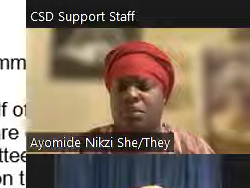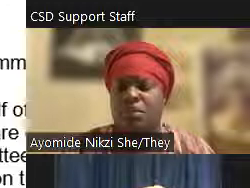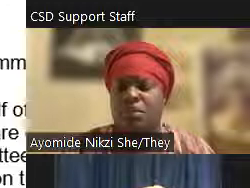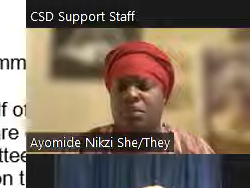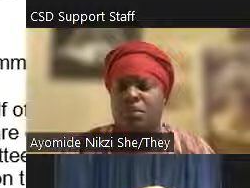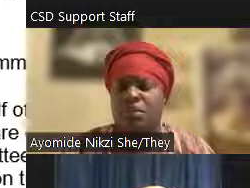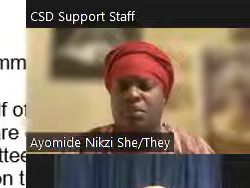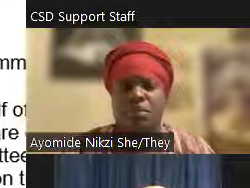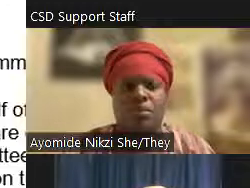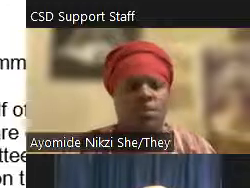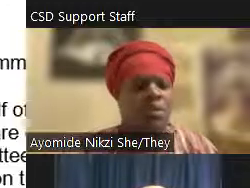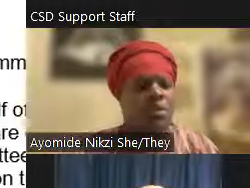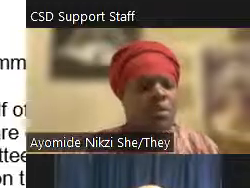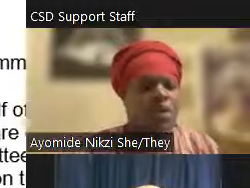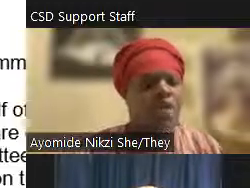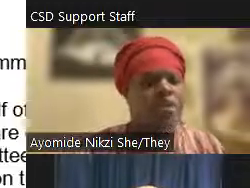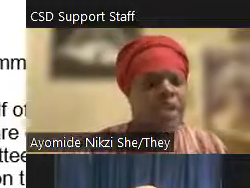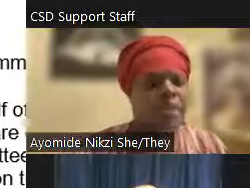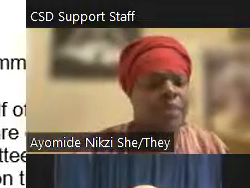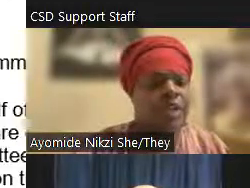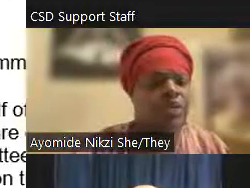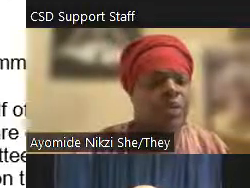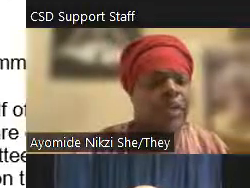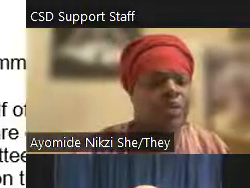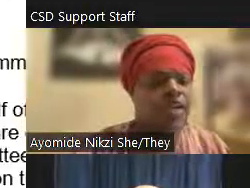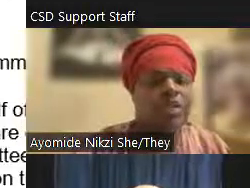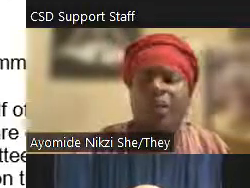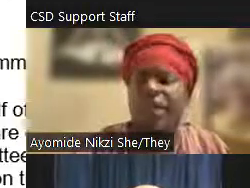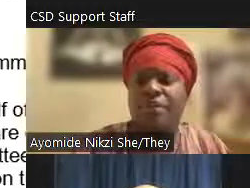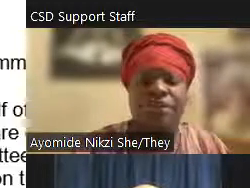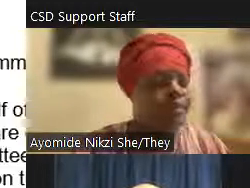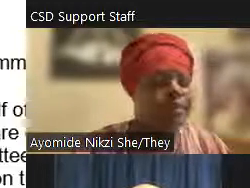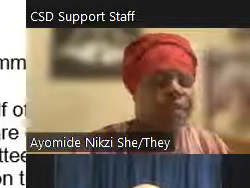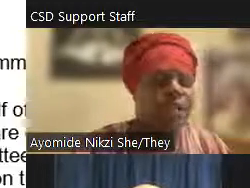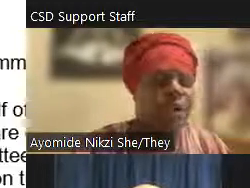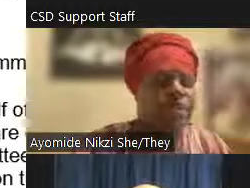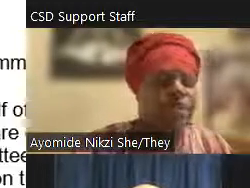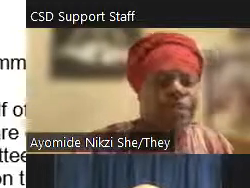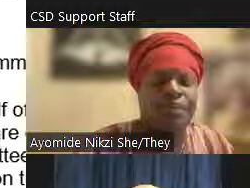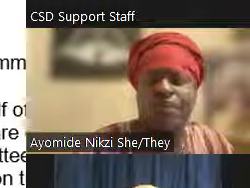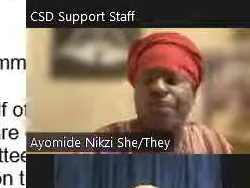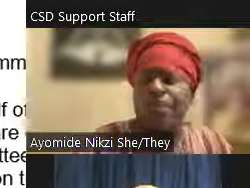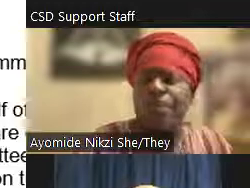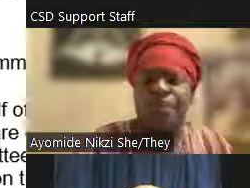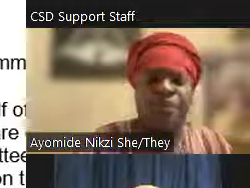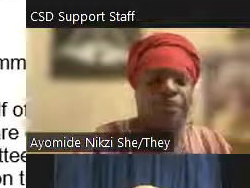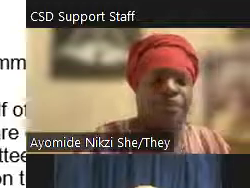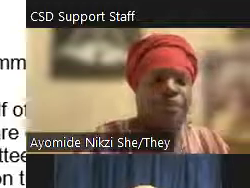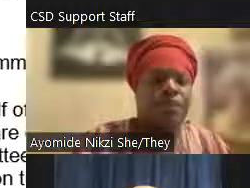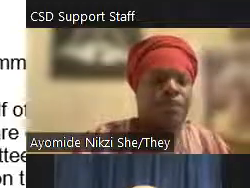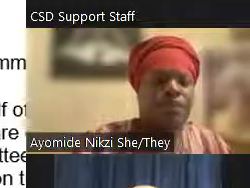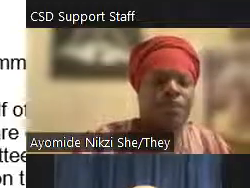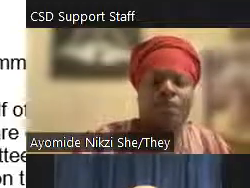looks like our scribe has put that in there already. Oh, yep, he was quick. I just saw that. Communications about the substance of the commission's